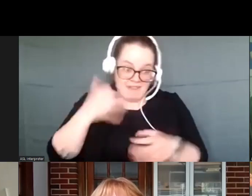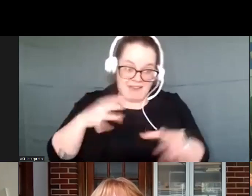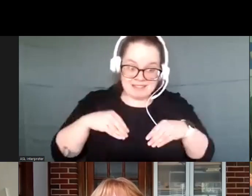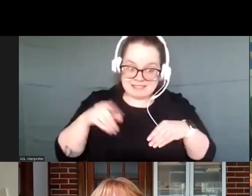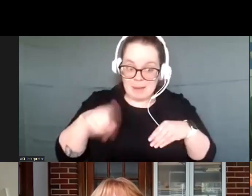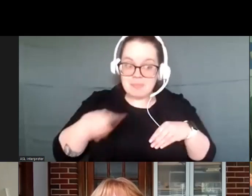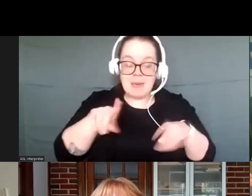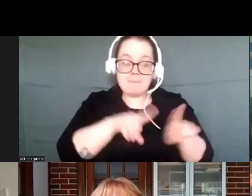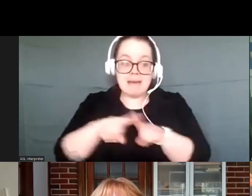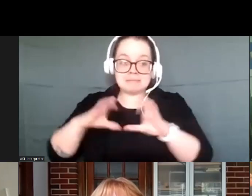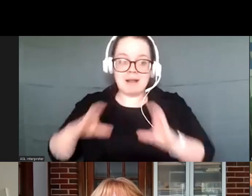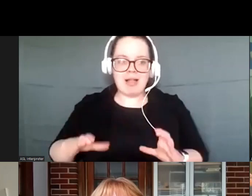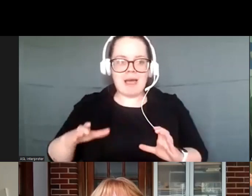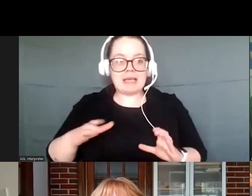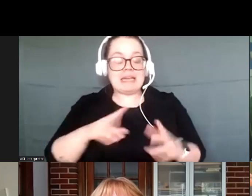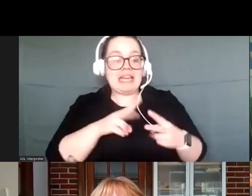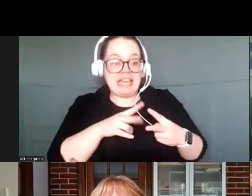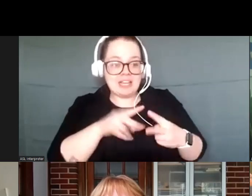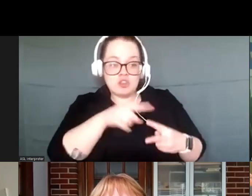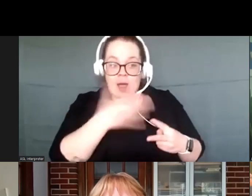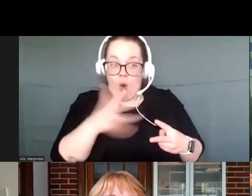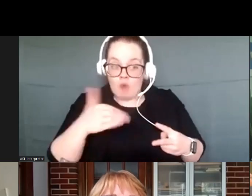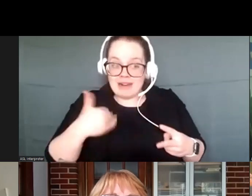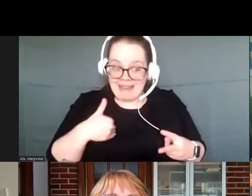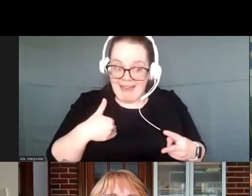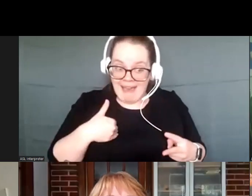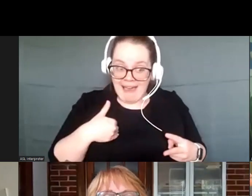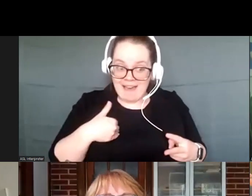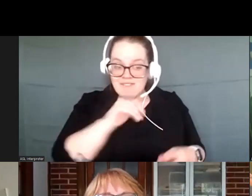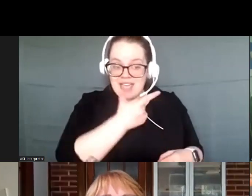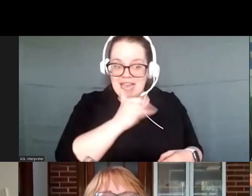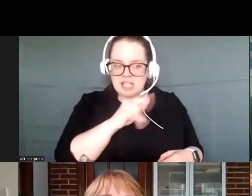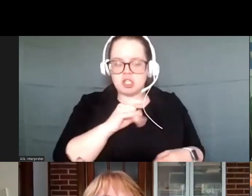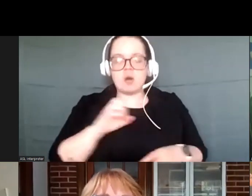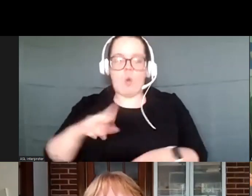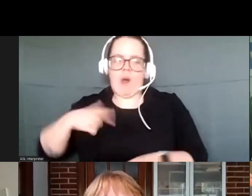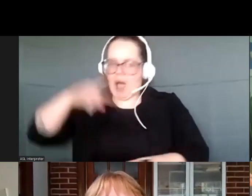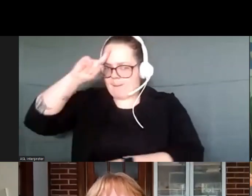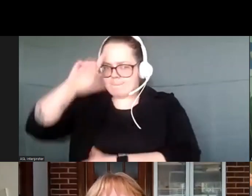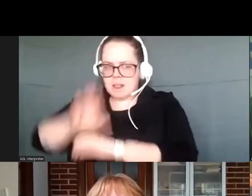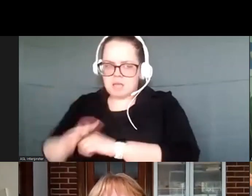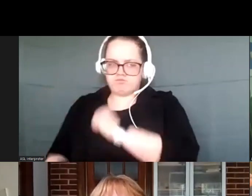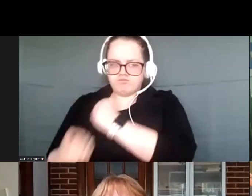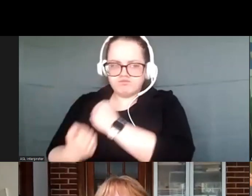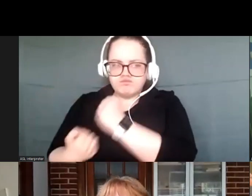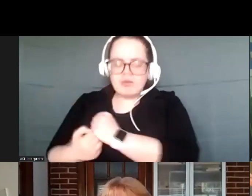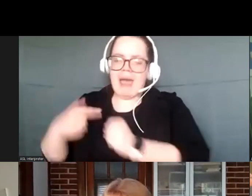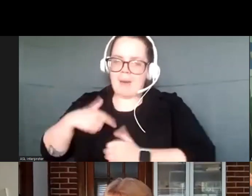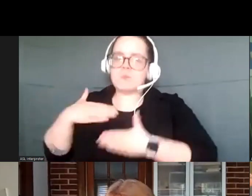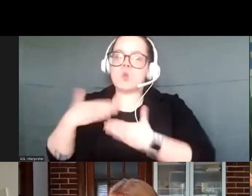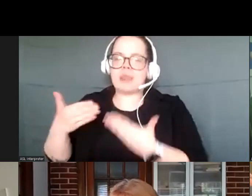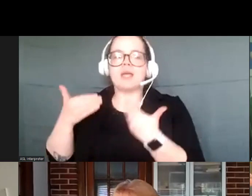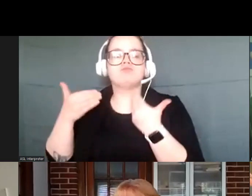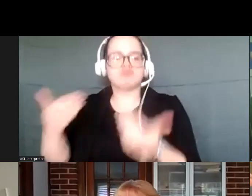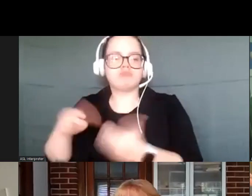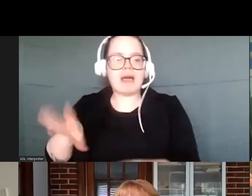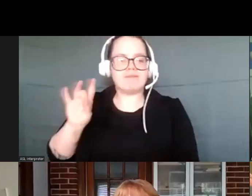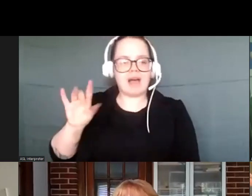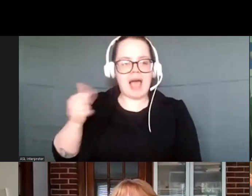have an agent or I believe so much in what they're doing that I'm willing to take a chance and find an agent for them.